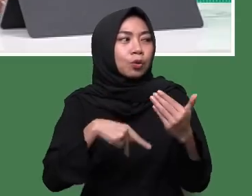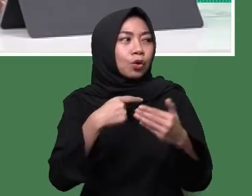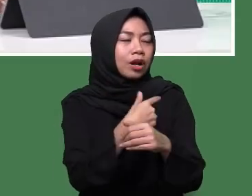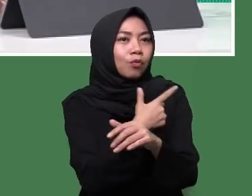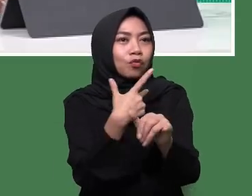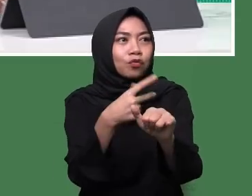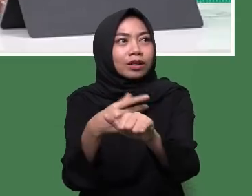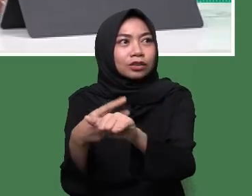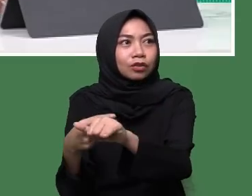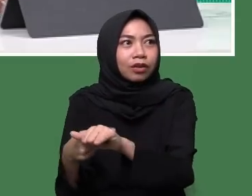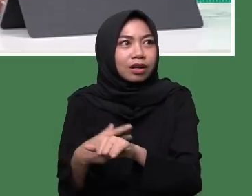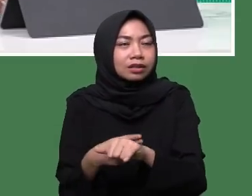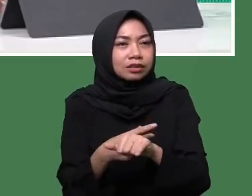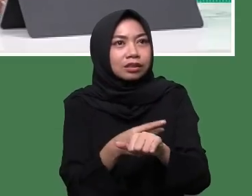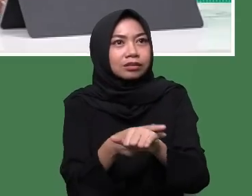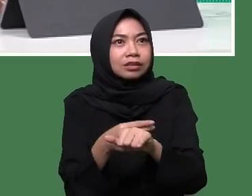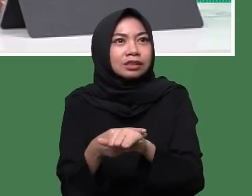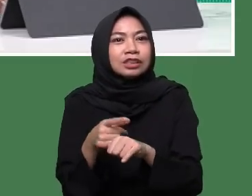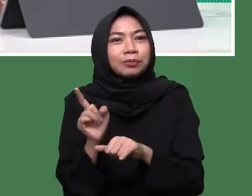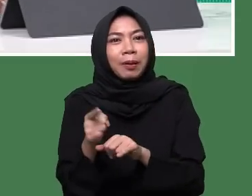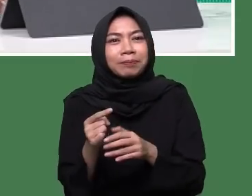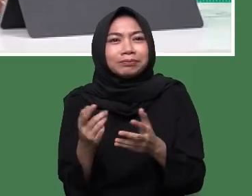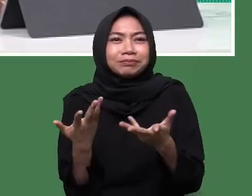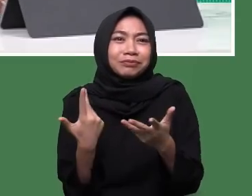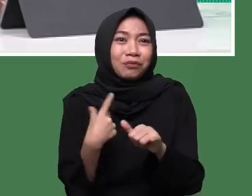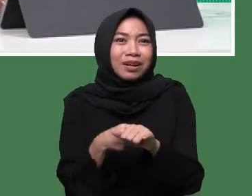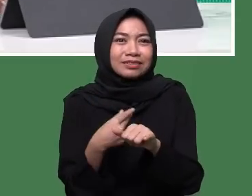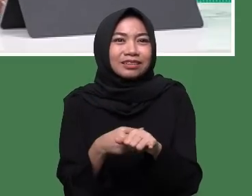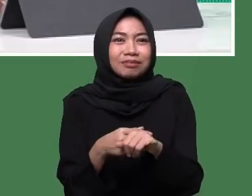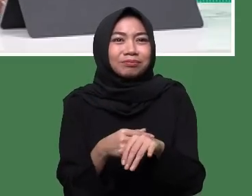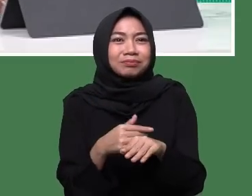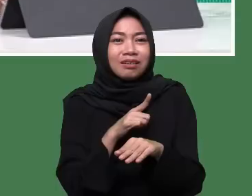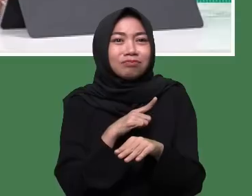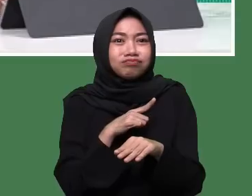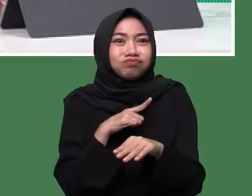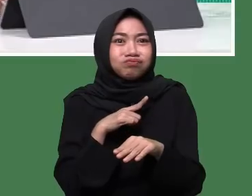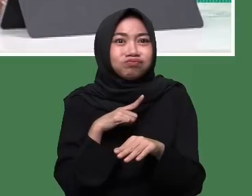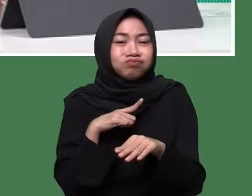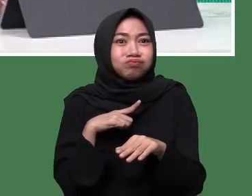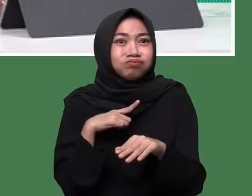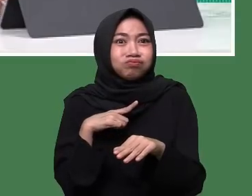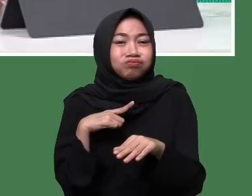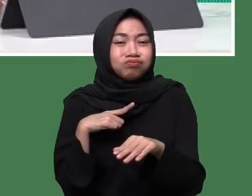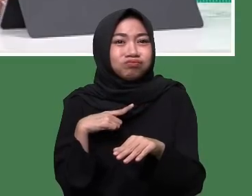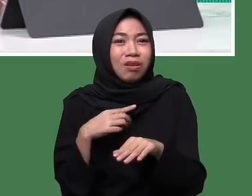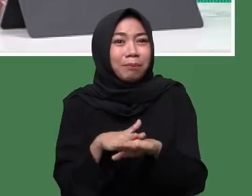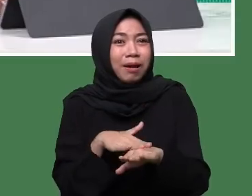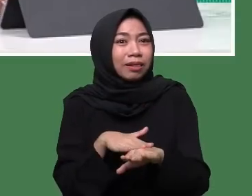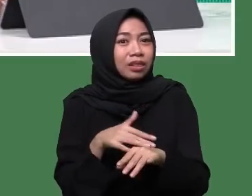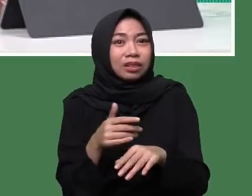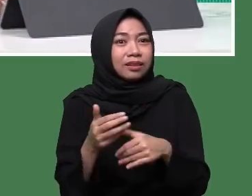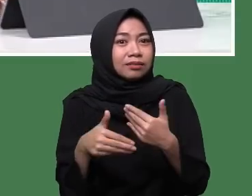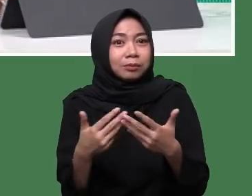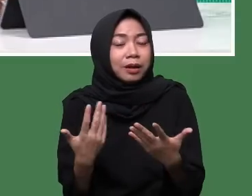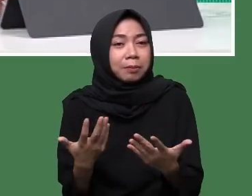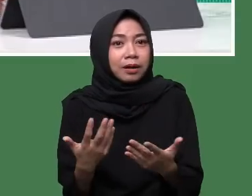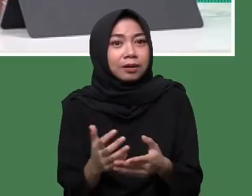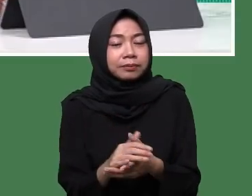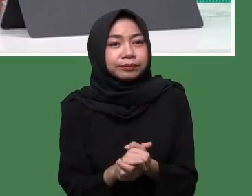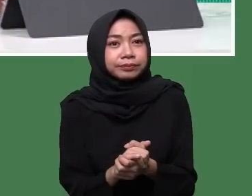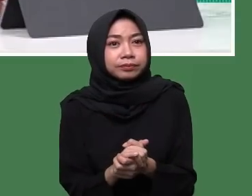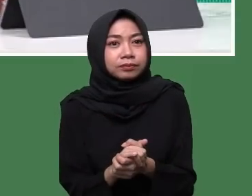that 3 million is nowhere near enough vaccinations given the potential for infection. Yes,